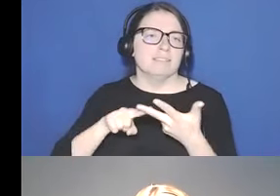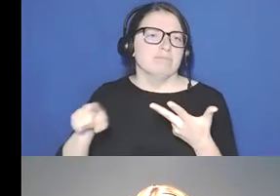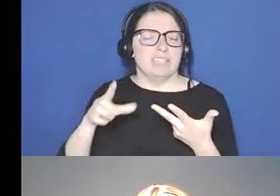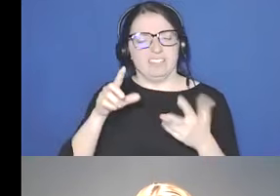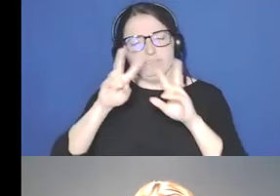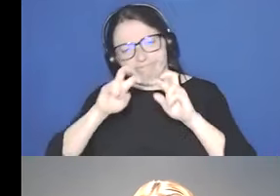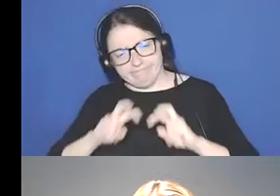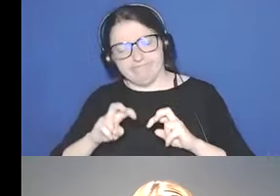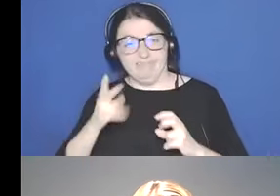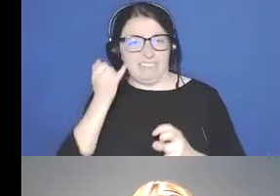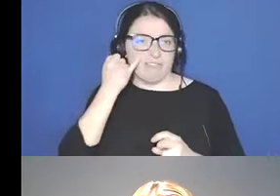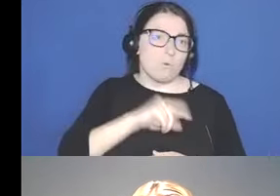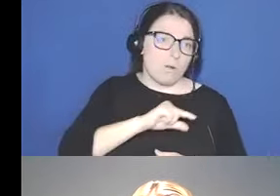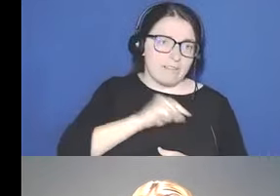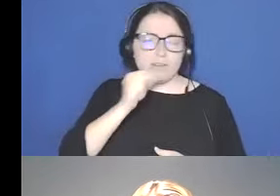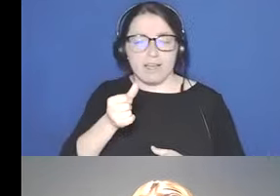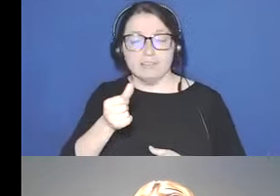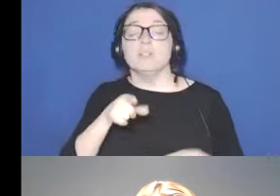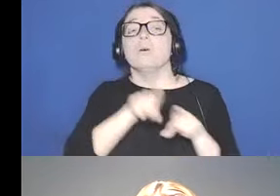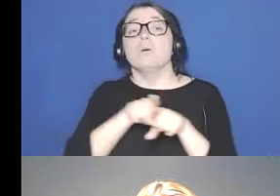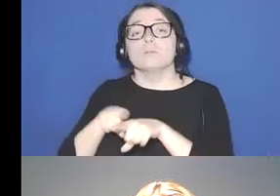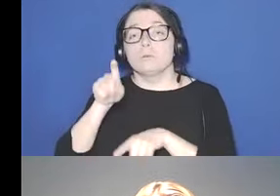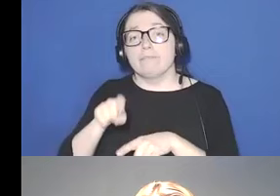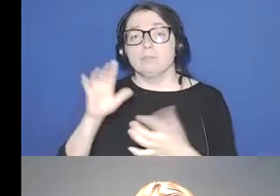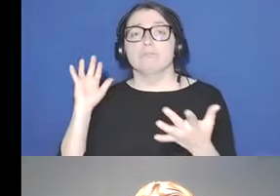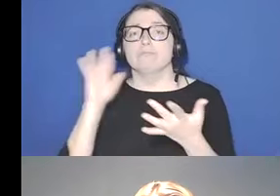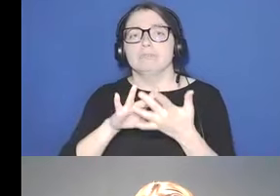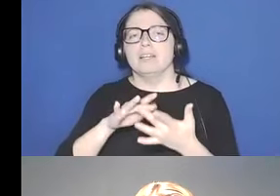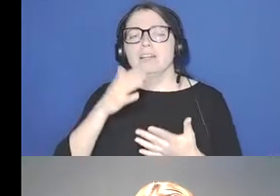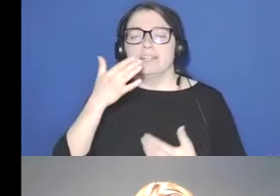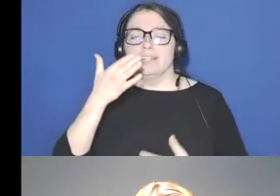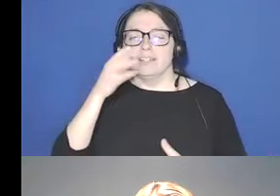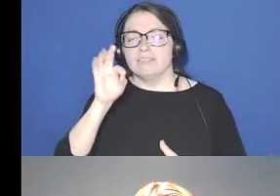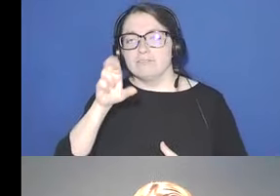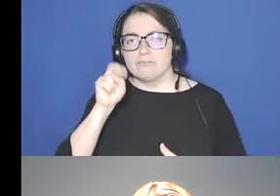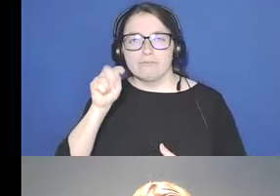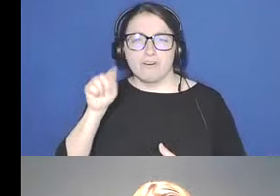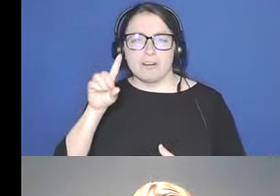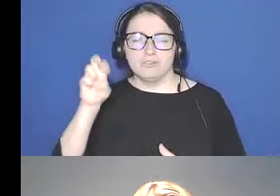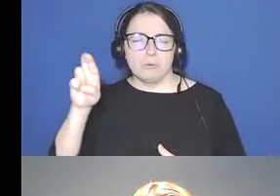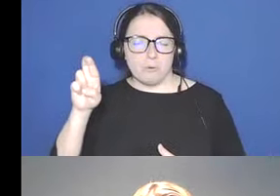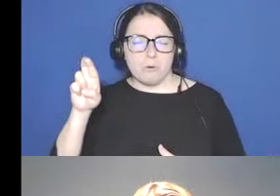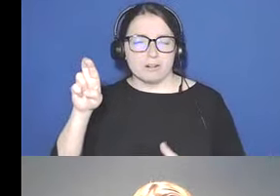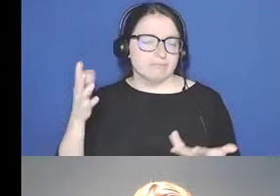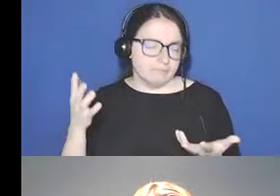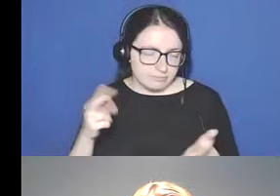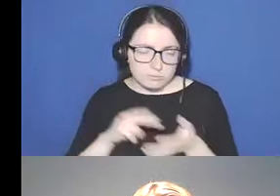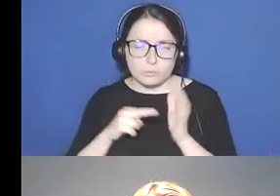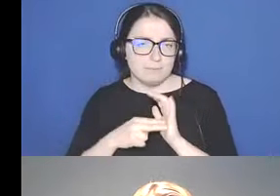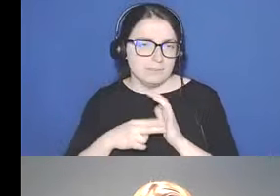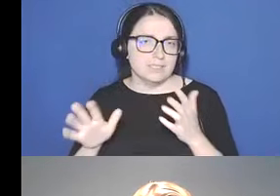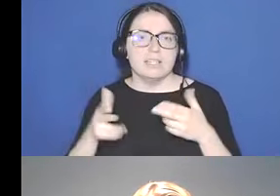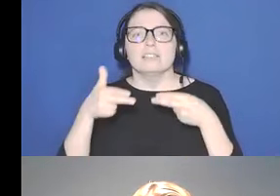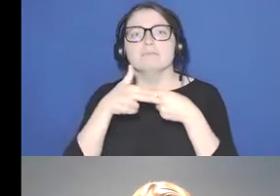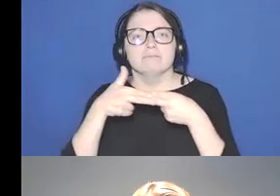is go to something called Front Door. That does not help you explain what that is, but it's a slideshow presentation about